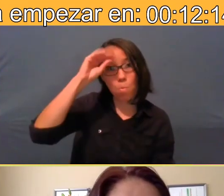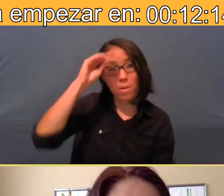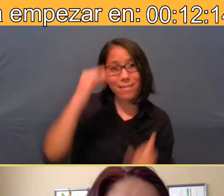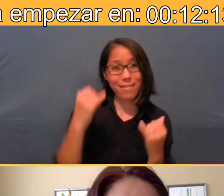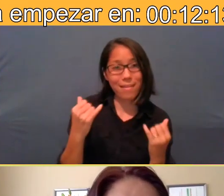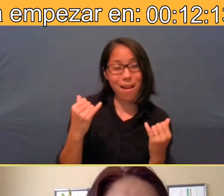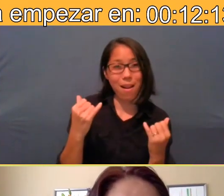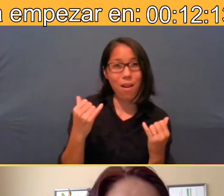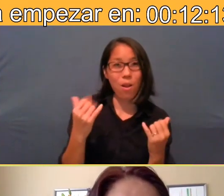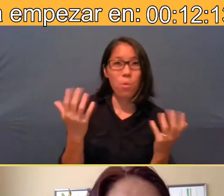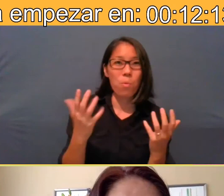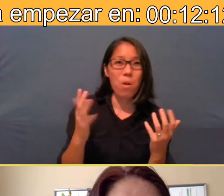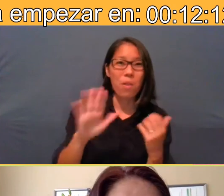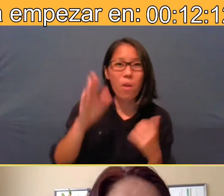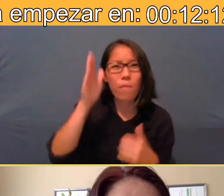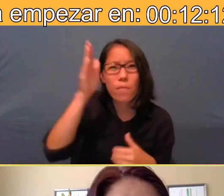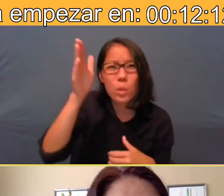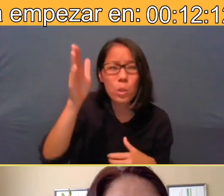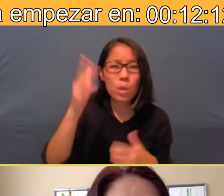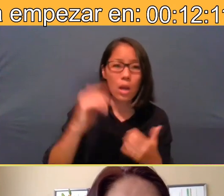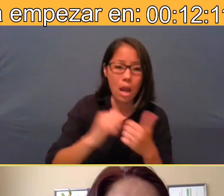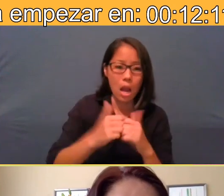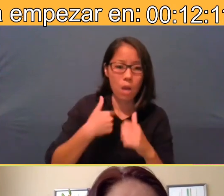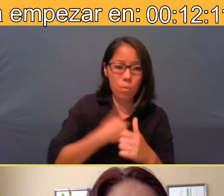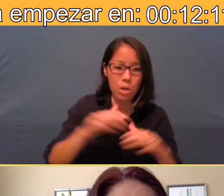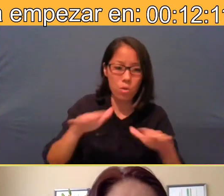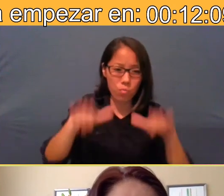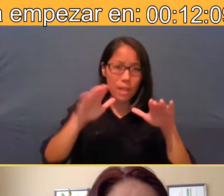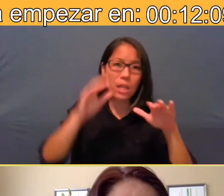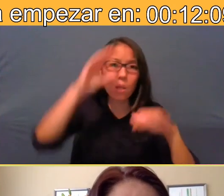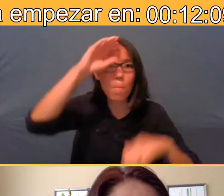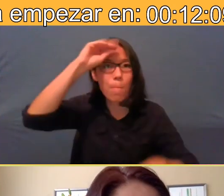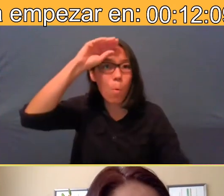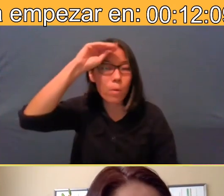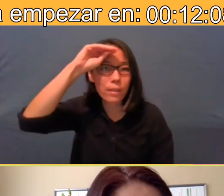what future and how are we raising our boys so that they don't replicate